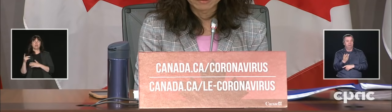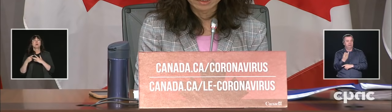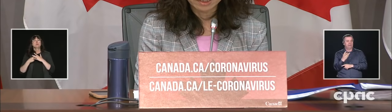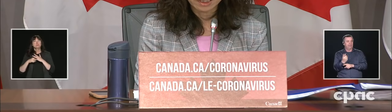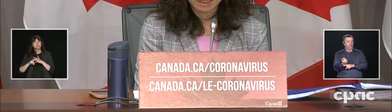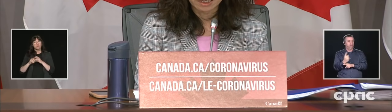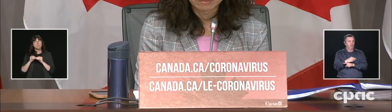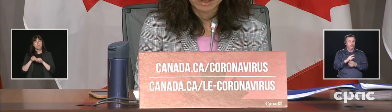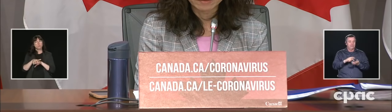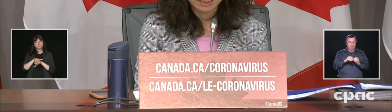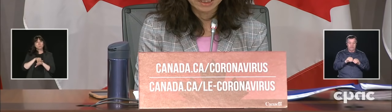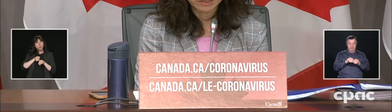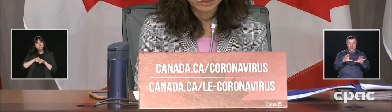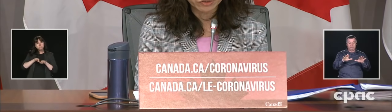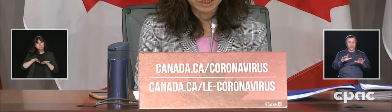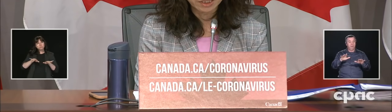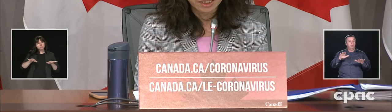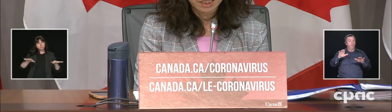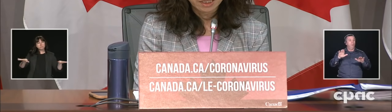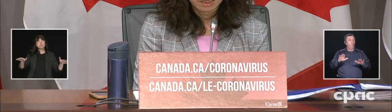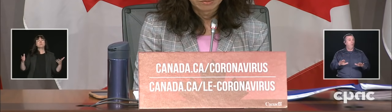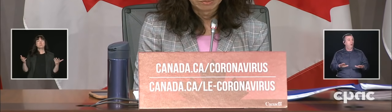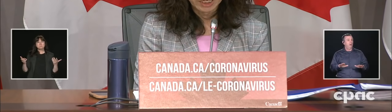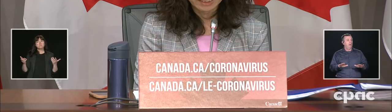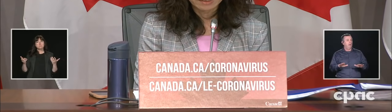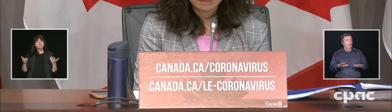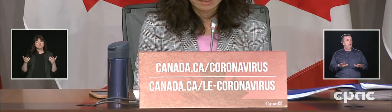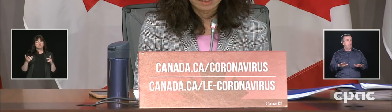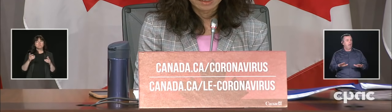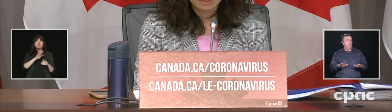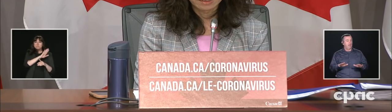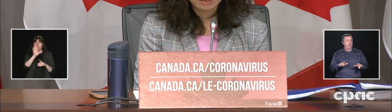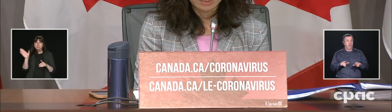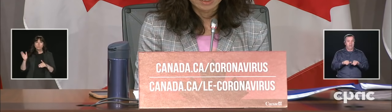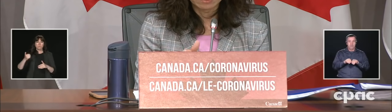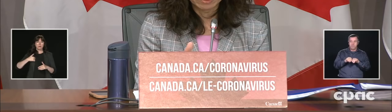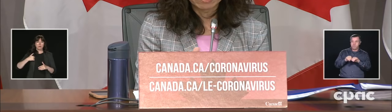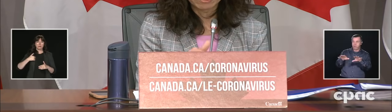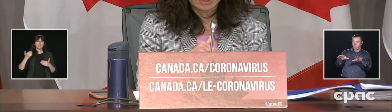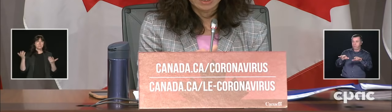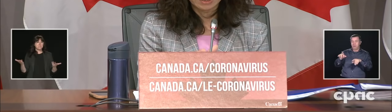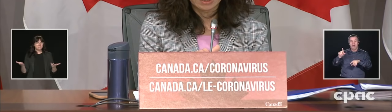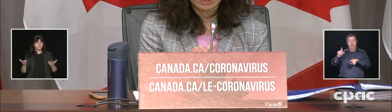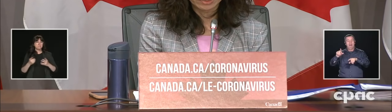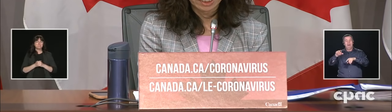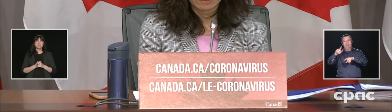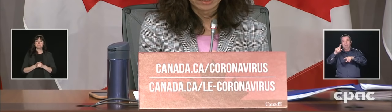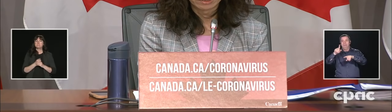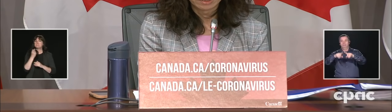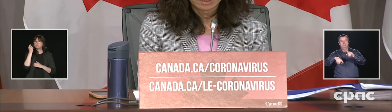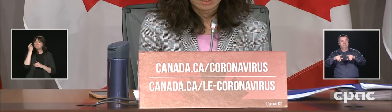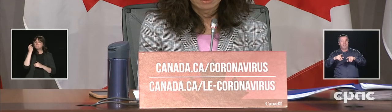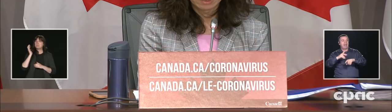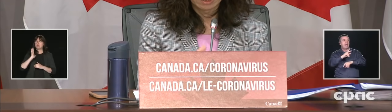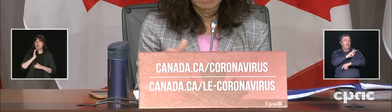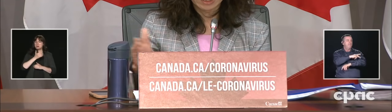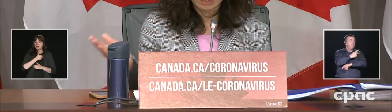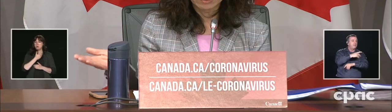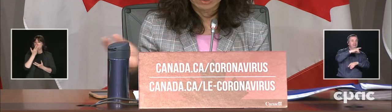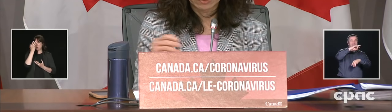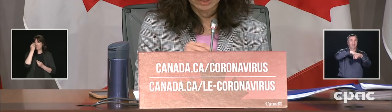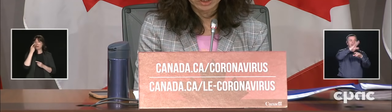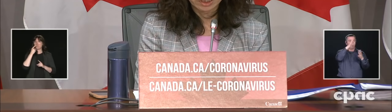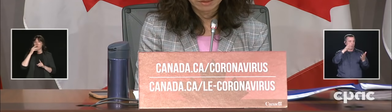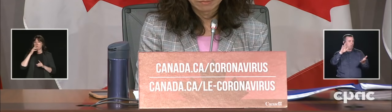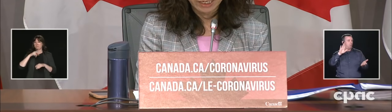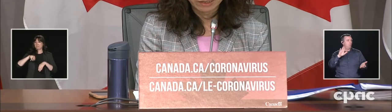the different provinces and territories. But the data that we present at the national level, I think